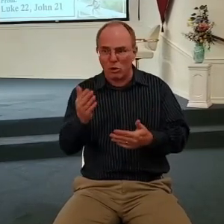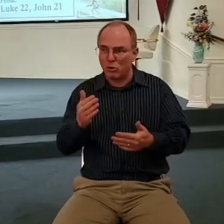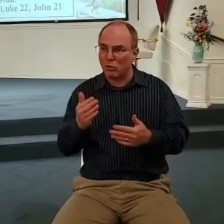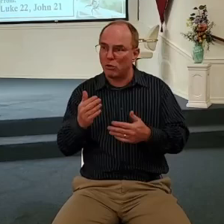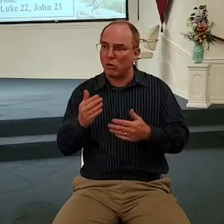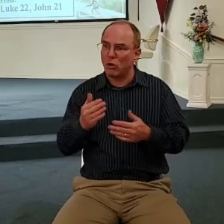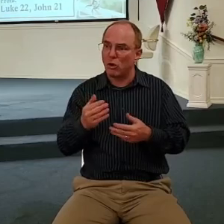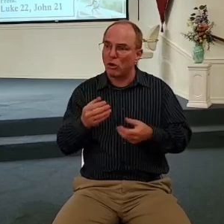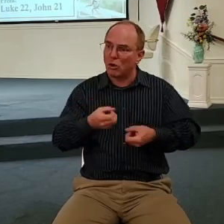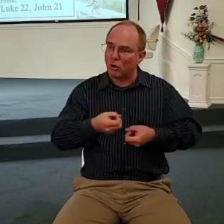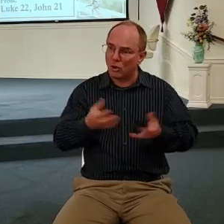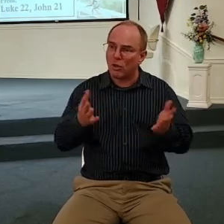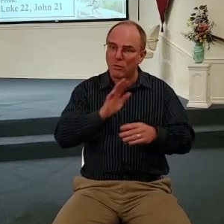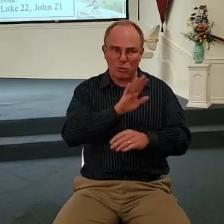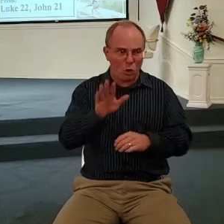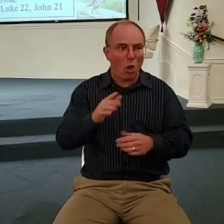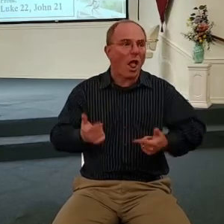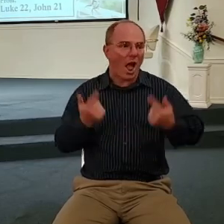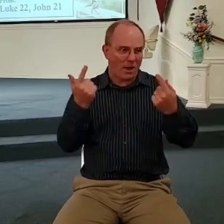Christ,